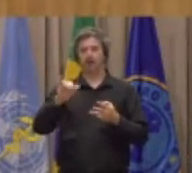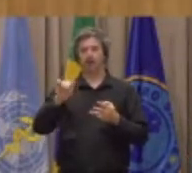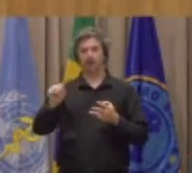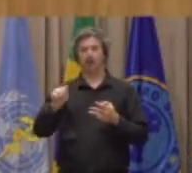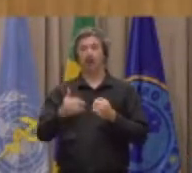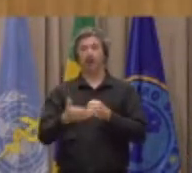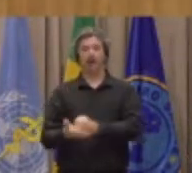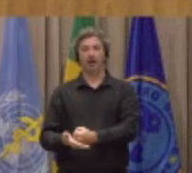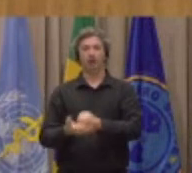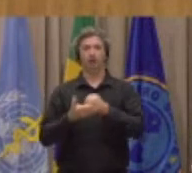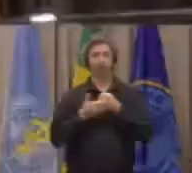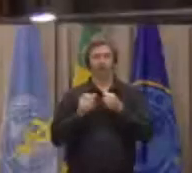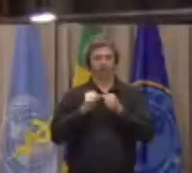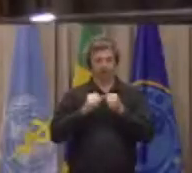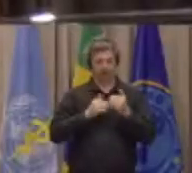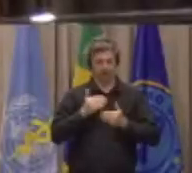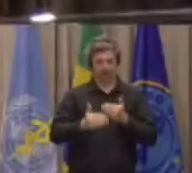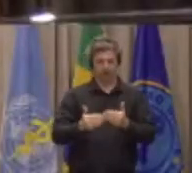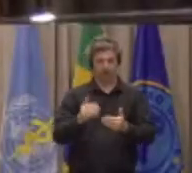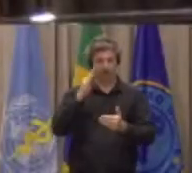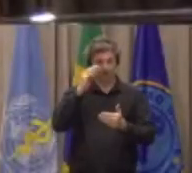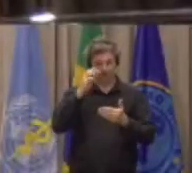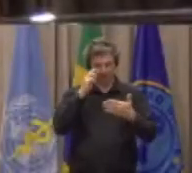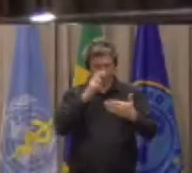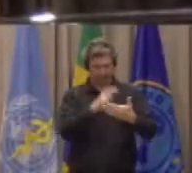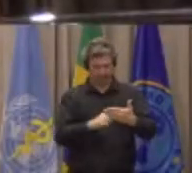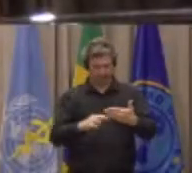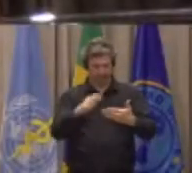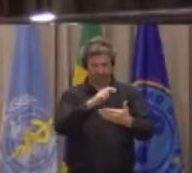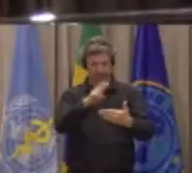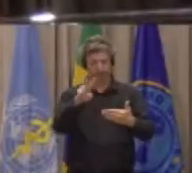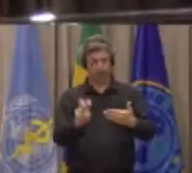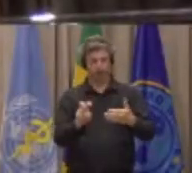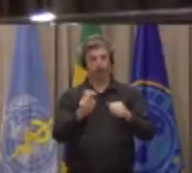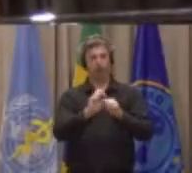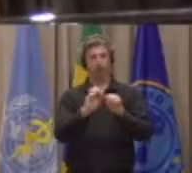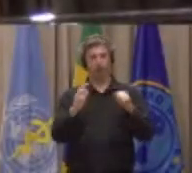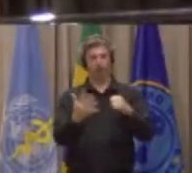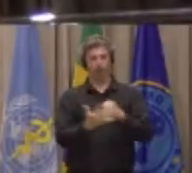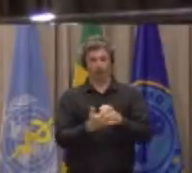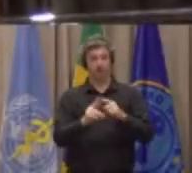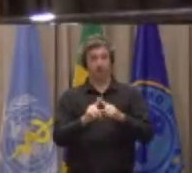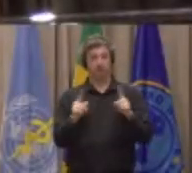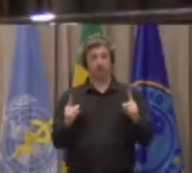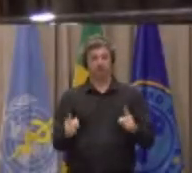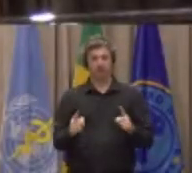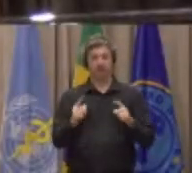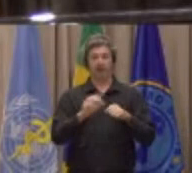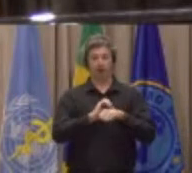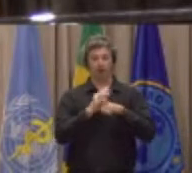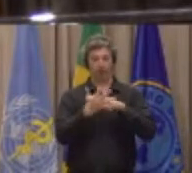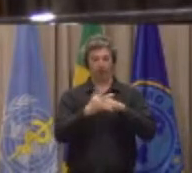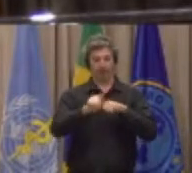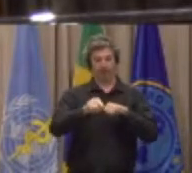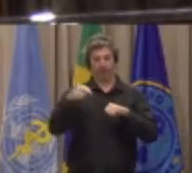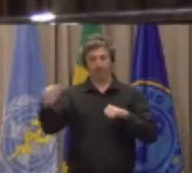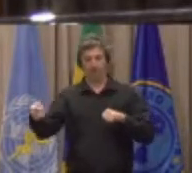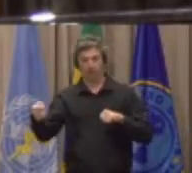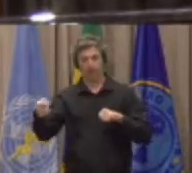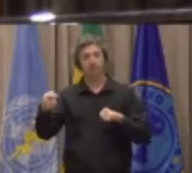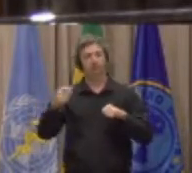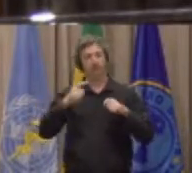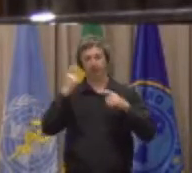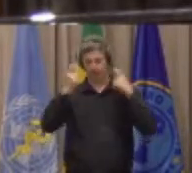already start to support this project by mapping COVID. And related